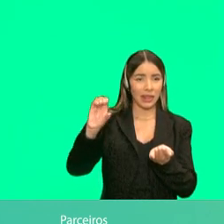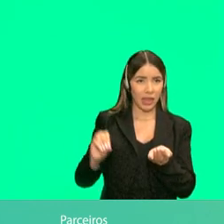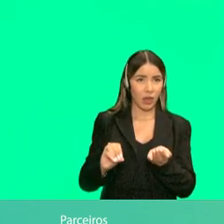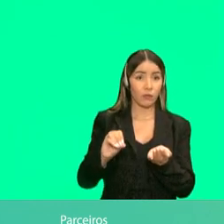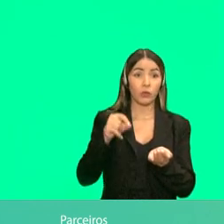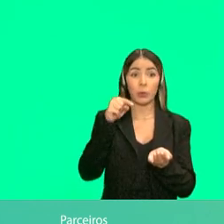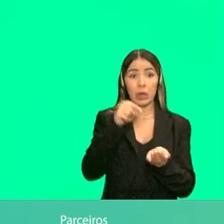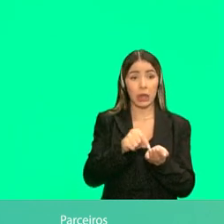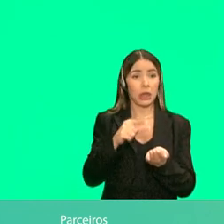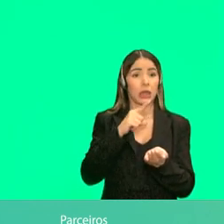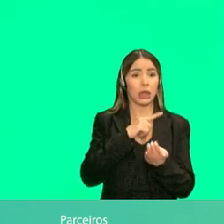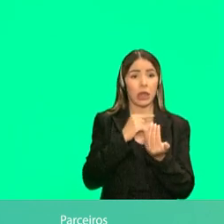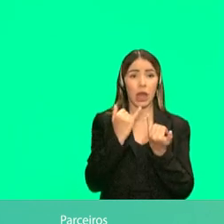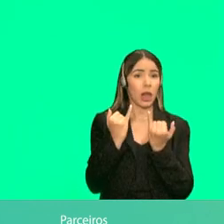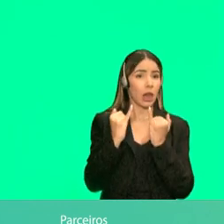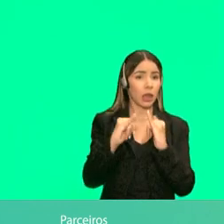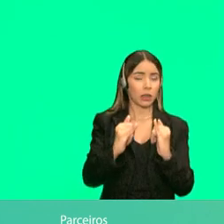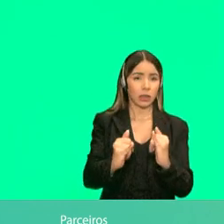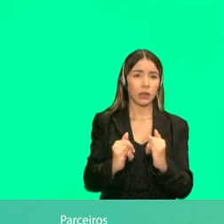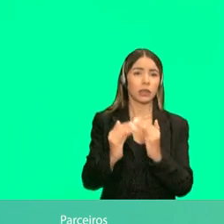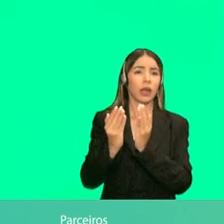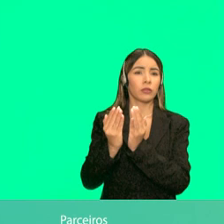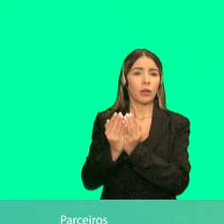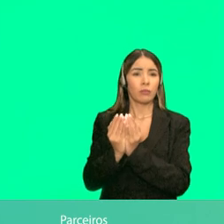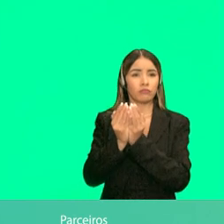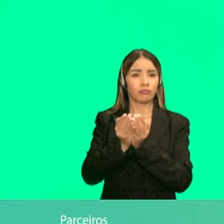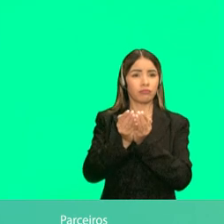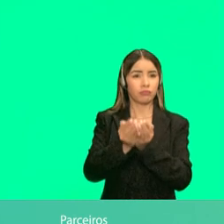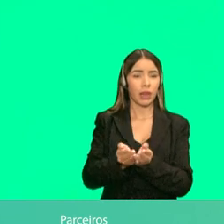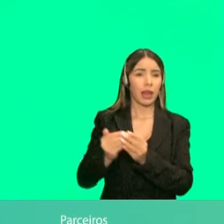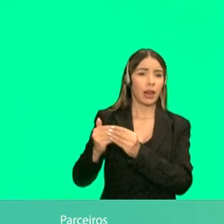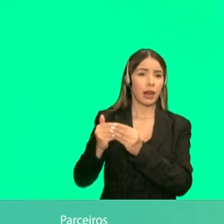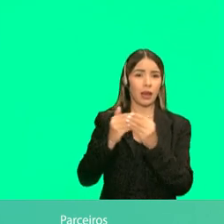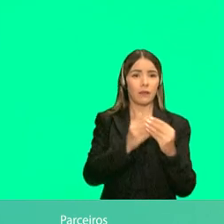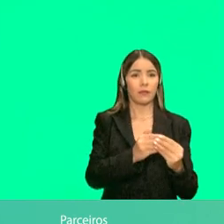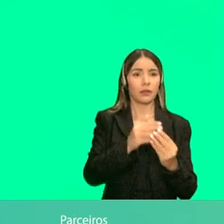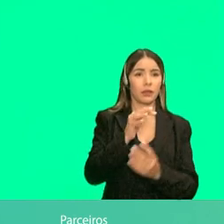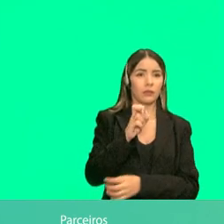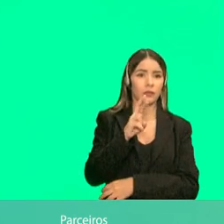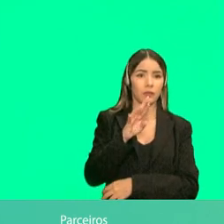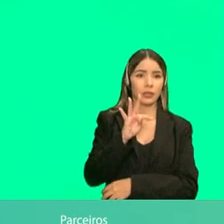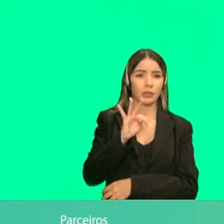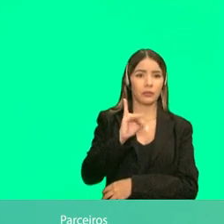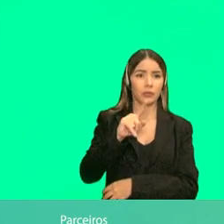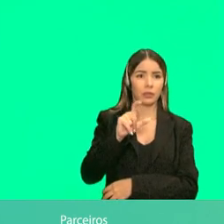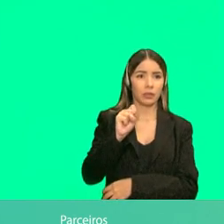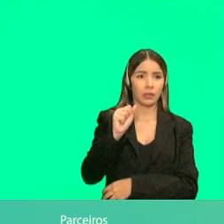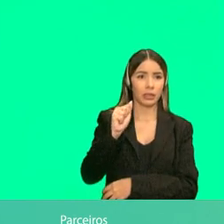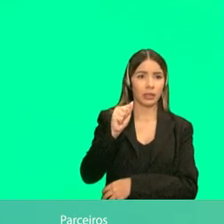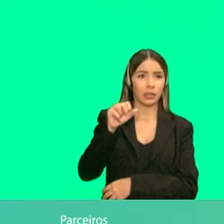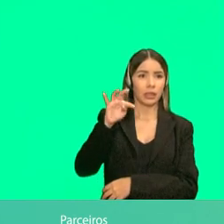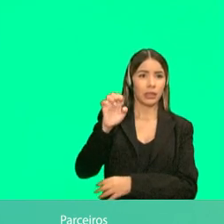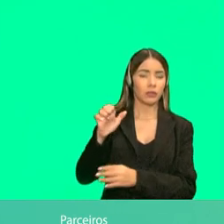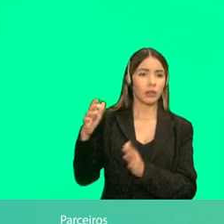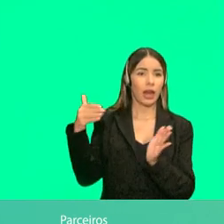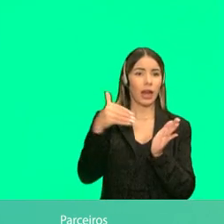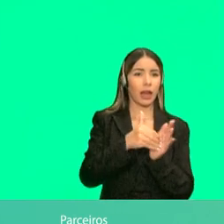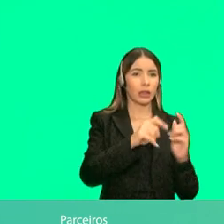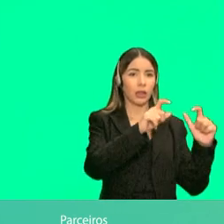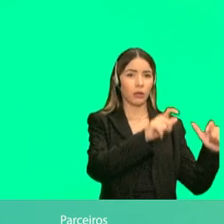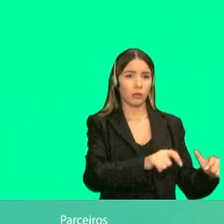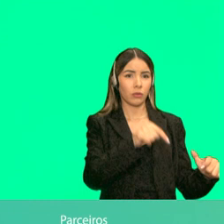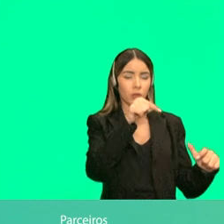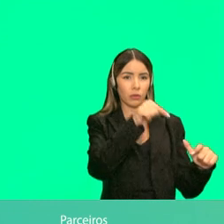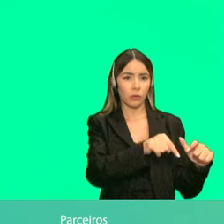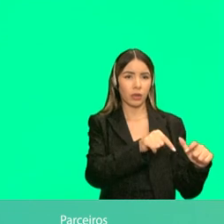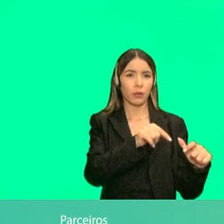aiming certification. And Brazil will be a great player producing in terms of green hydrogen, and Ceará,